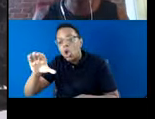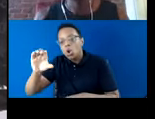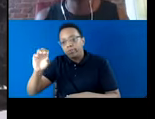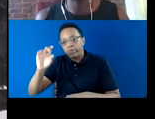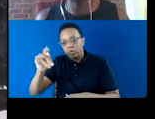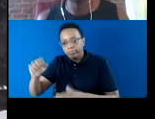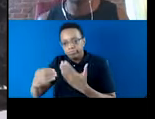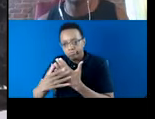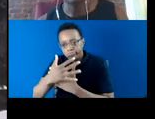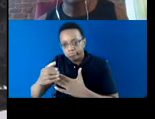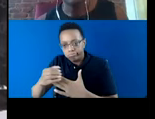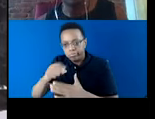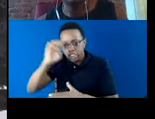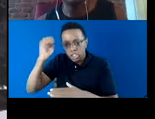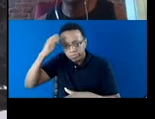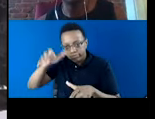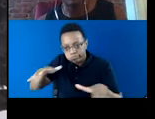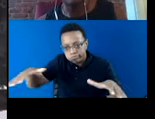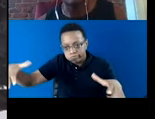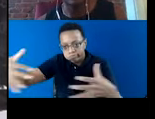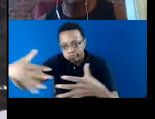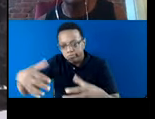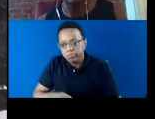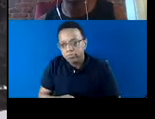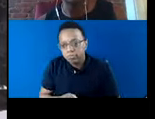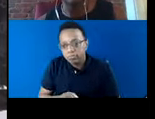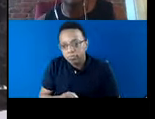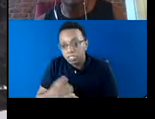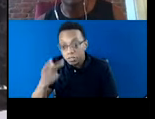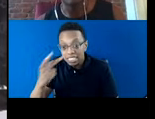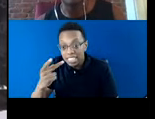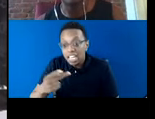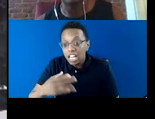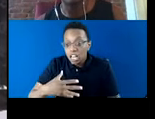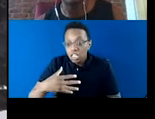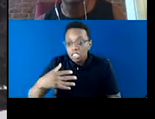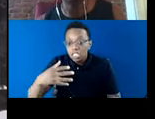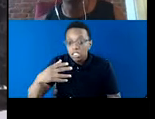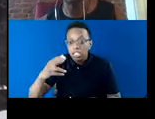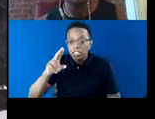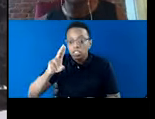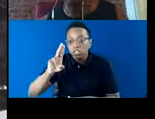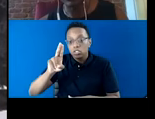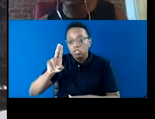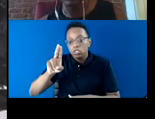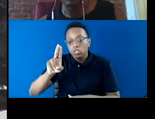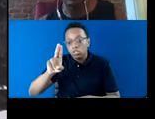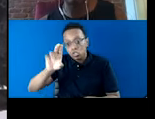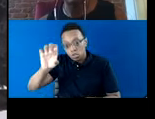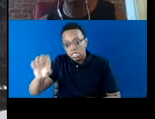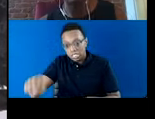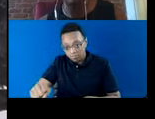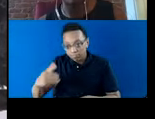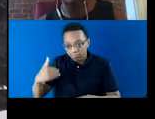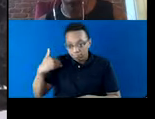We also can see that the United States inherited that legacy of going to other places and